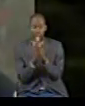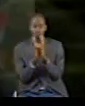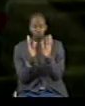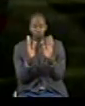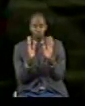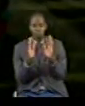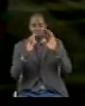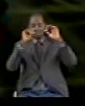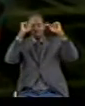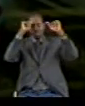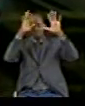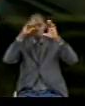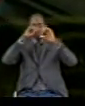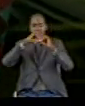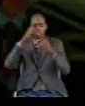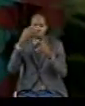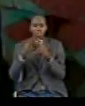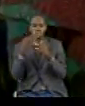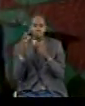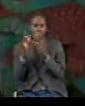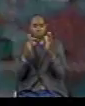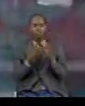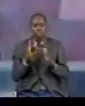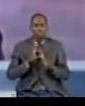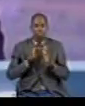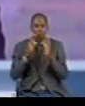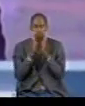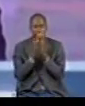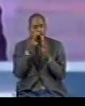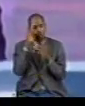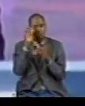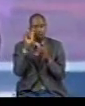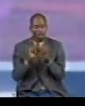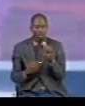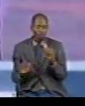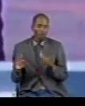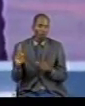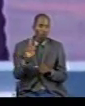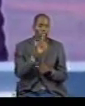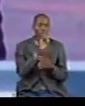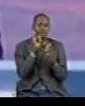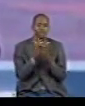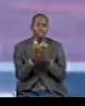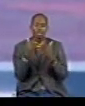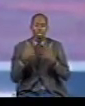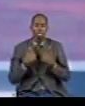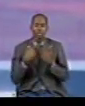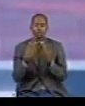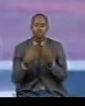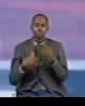of Jesus. I pray for everyone that has come out of sin, come out of